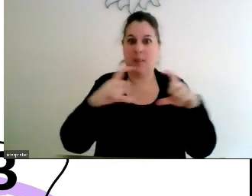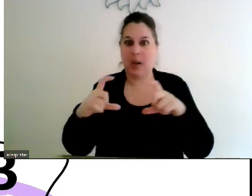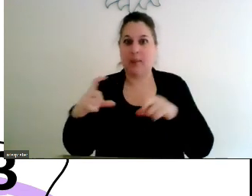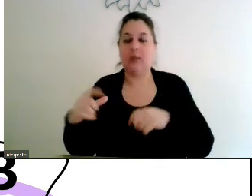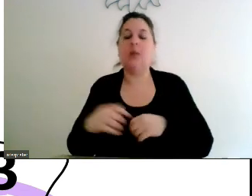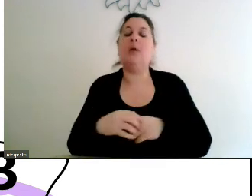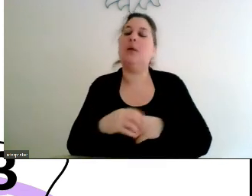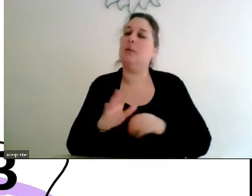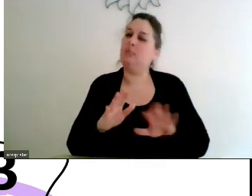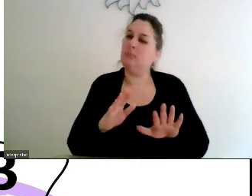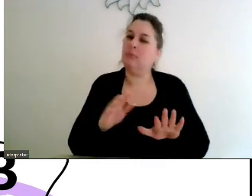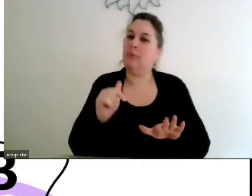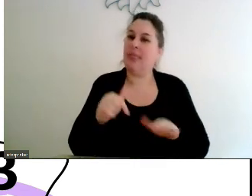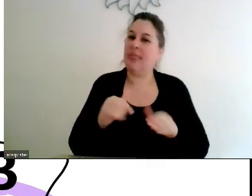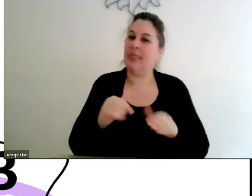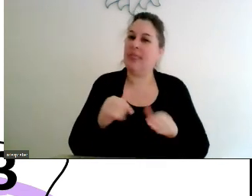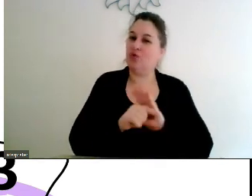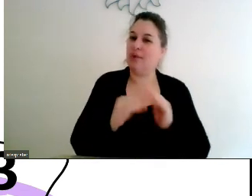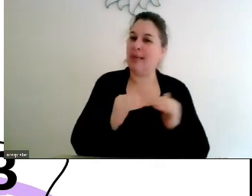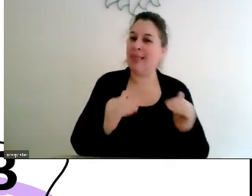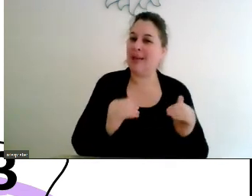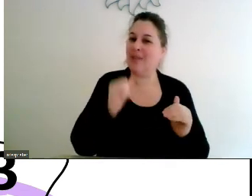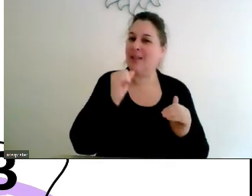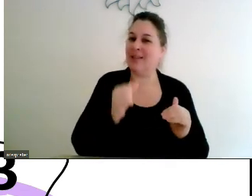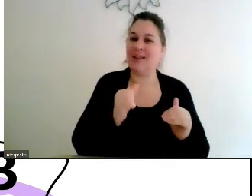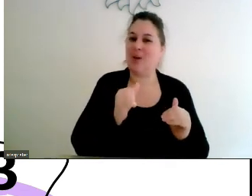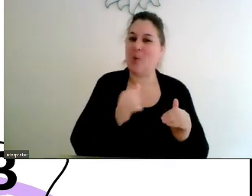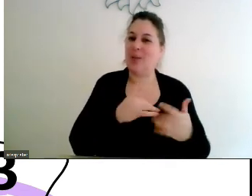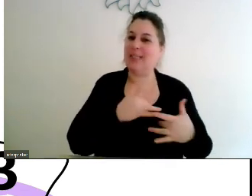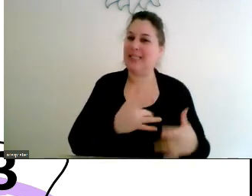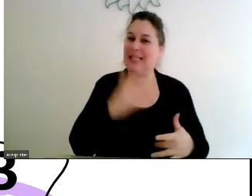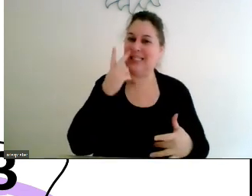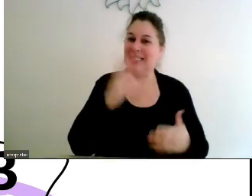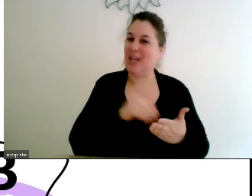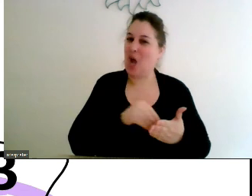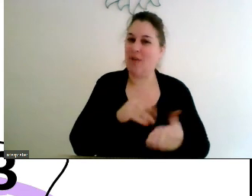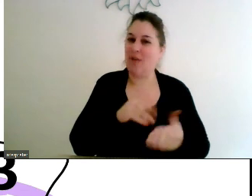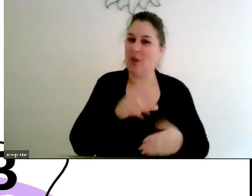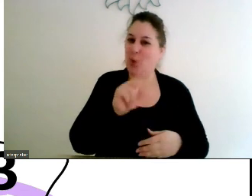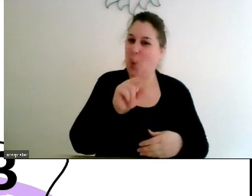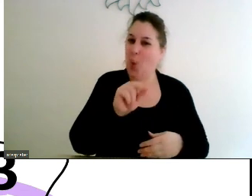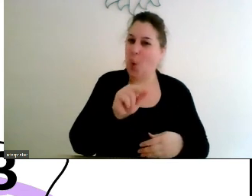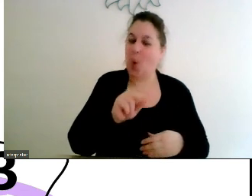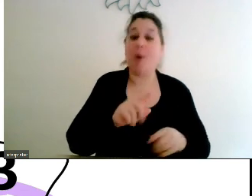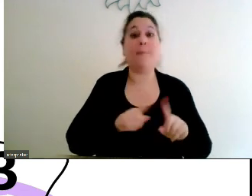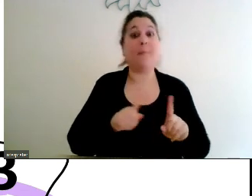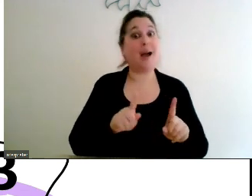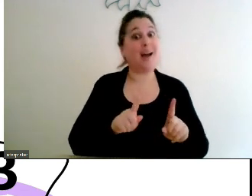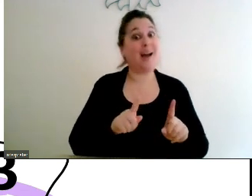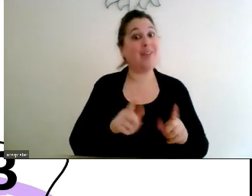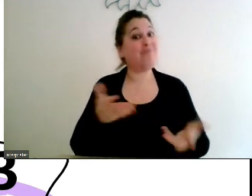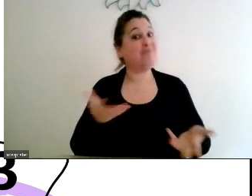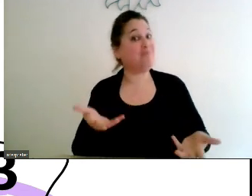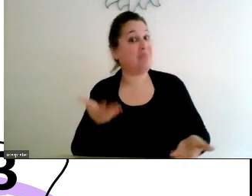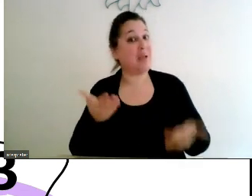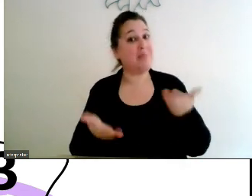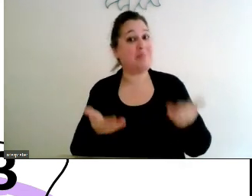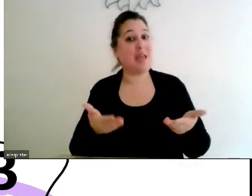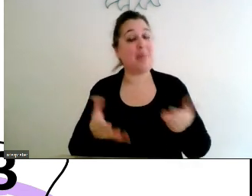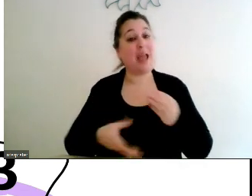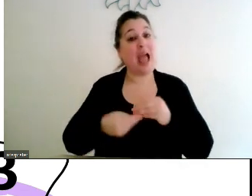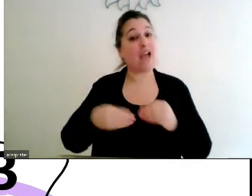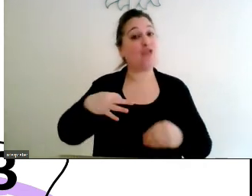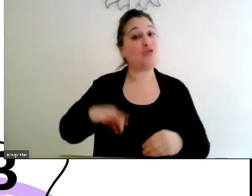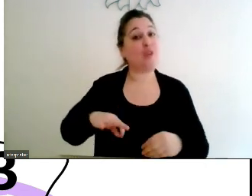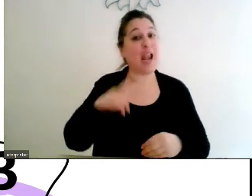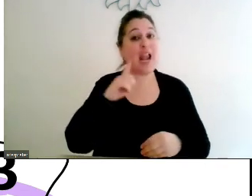I may give it to you as extra credit. You never know. Could be on a quiz or on the homework as extra